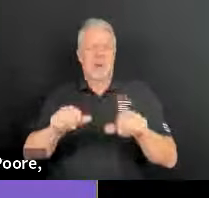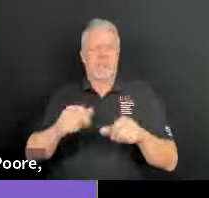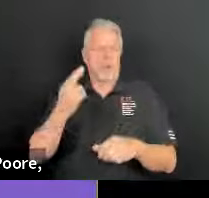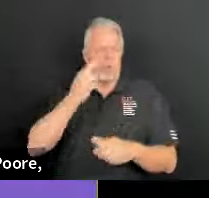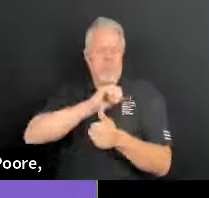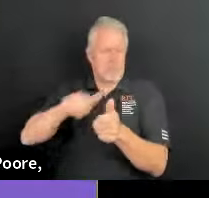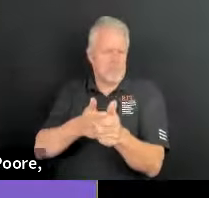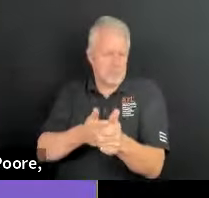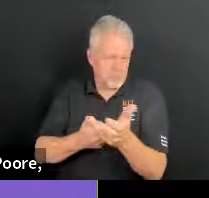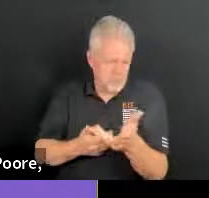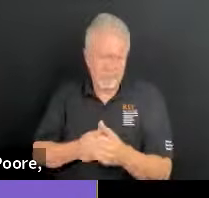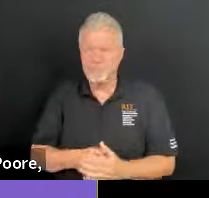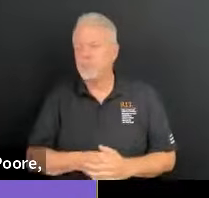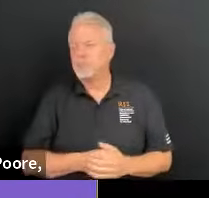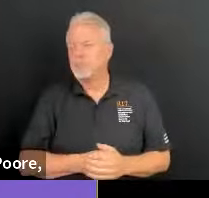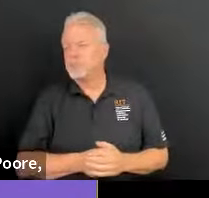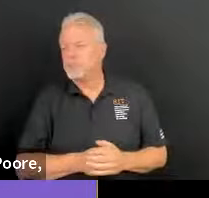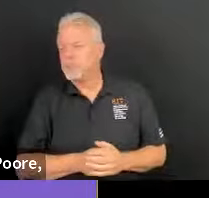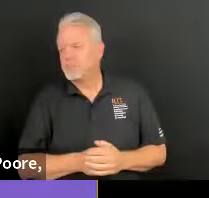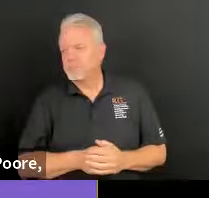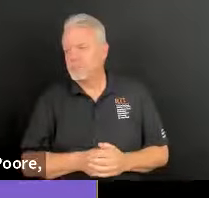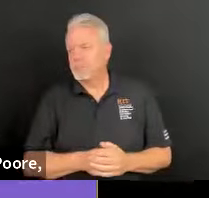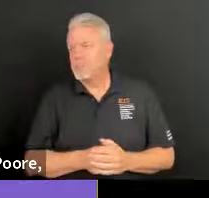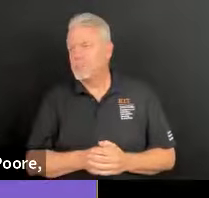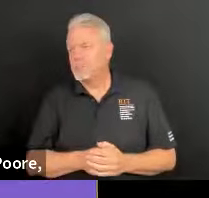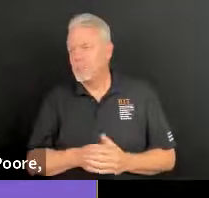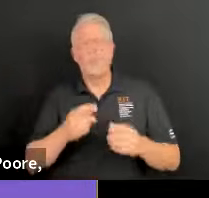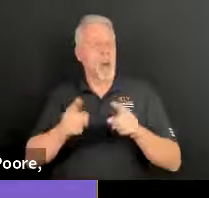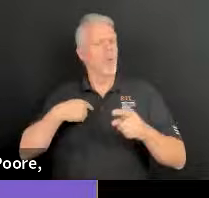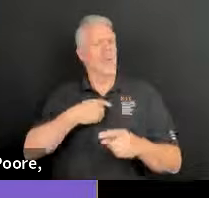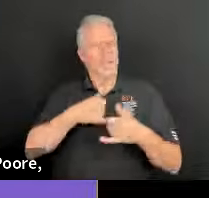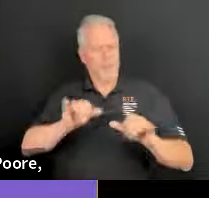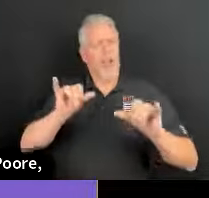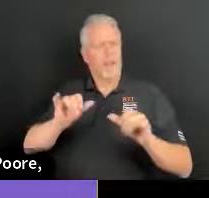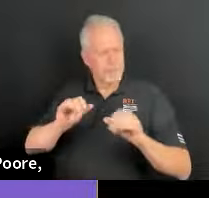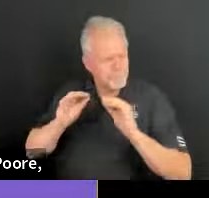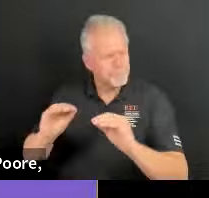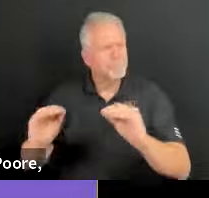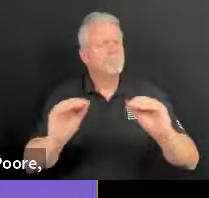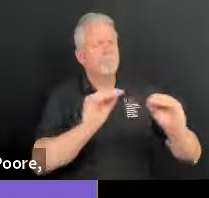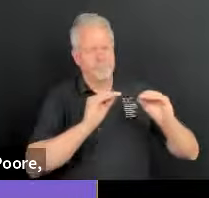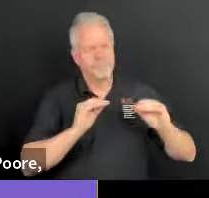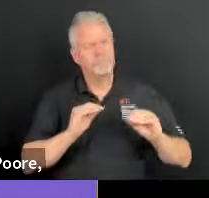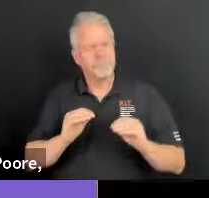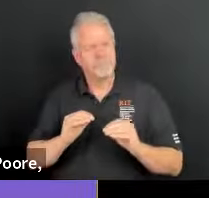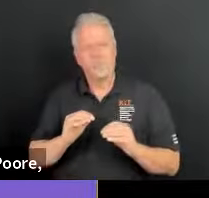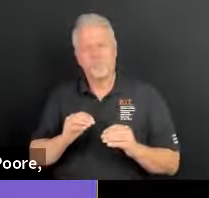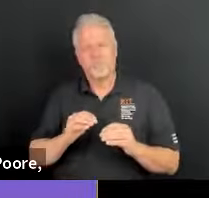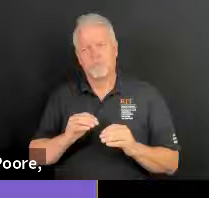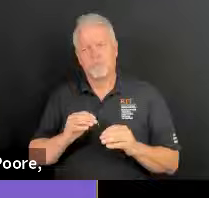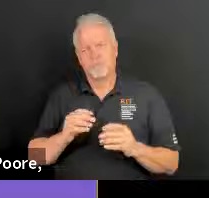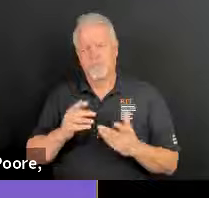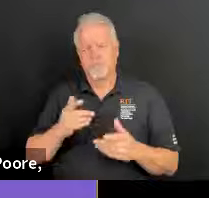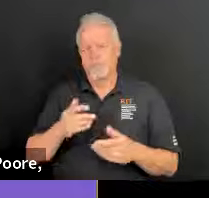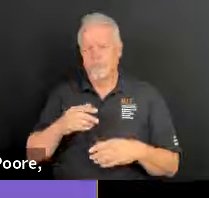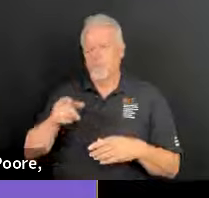And the question is if people are transitioning instead of using alcohol into using cannabis, but that's something that's still being studied.